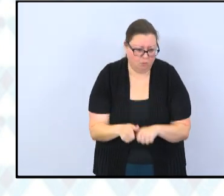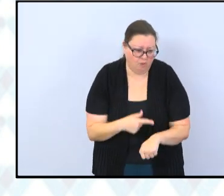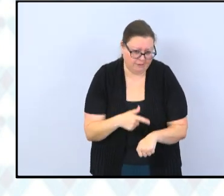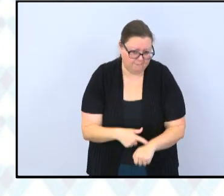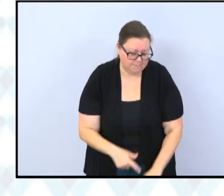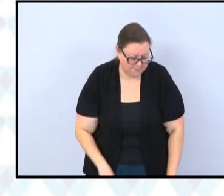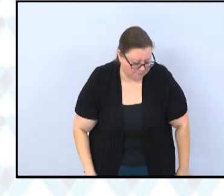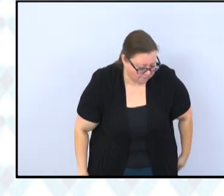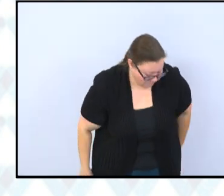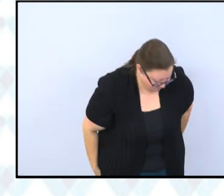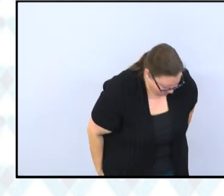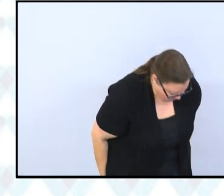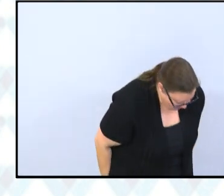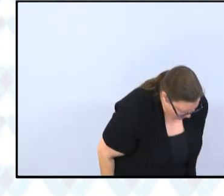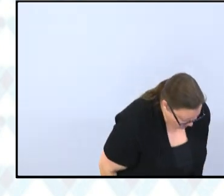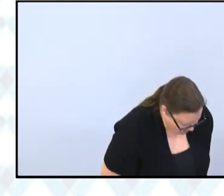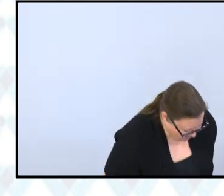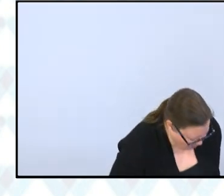Alex?